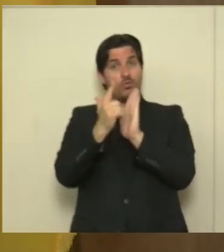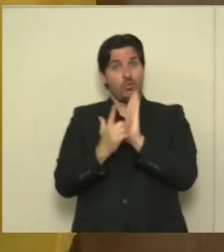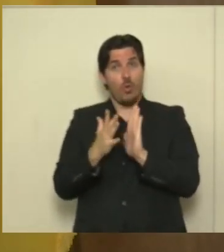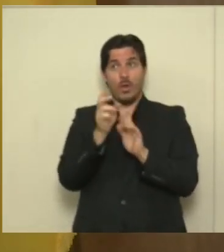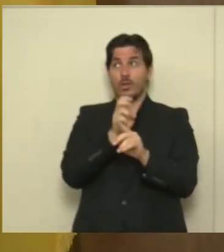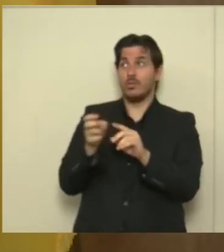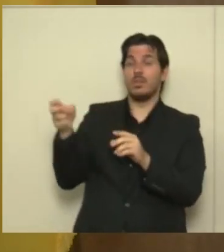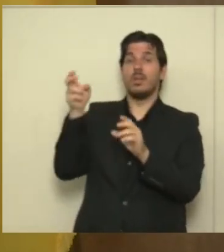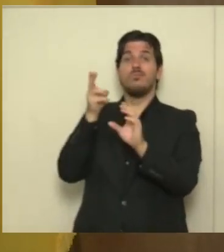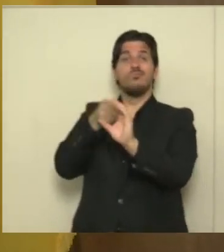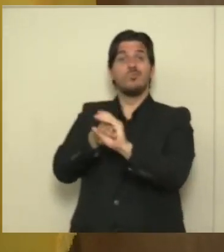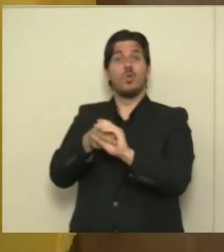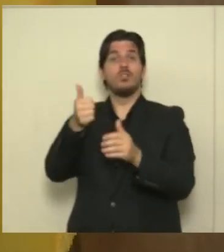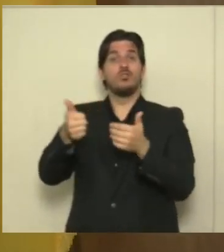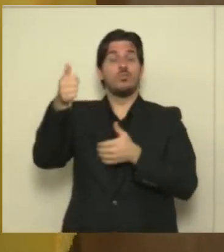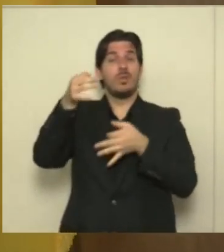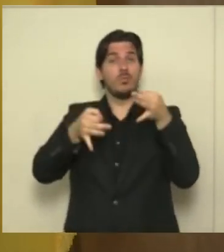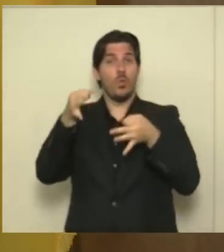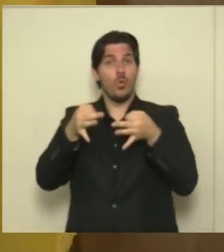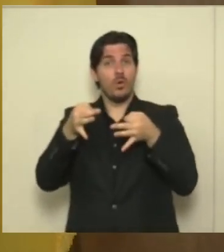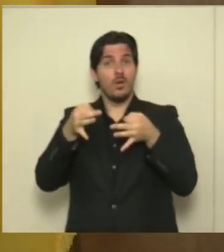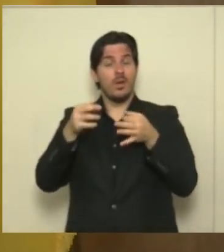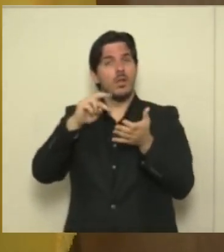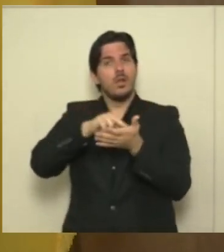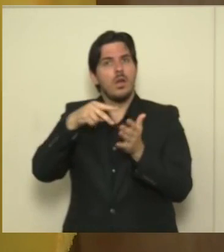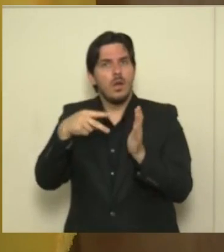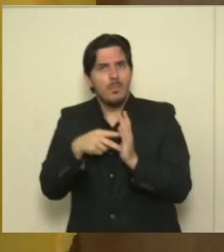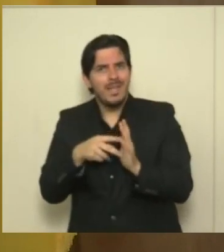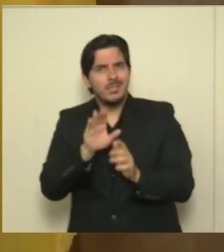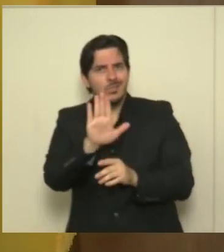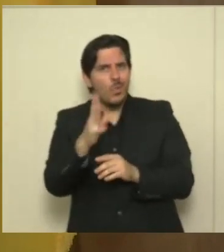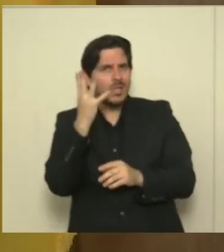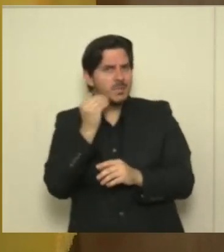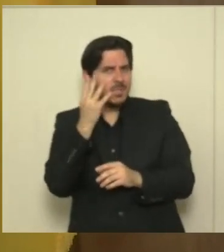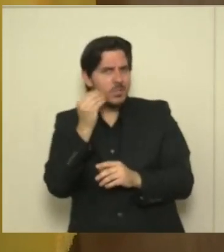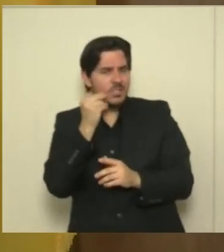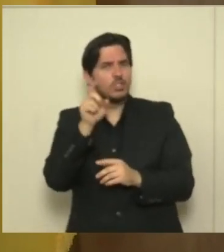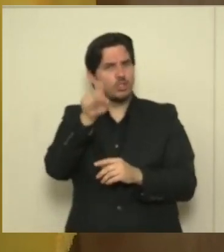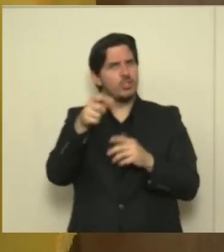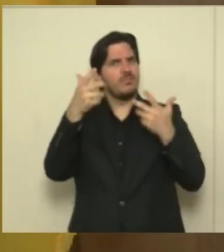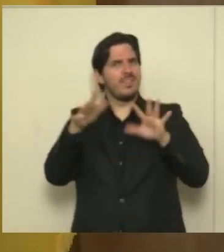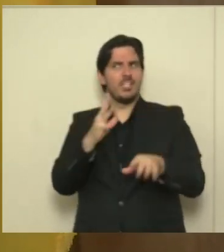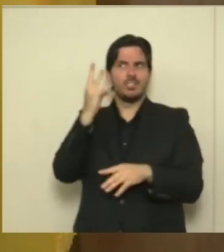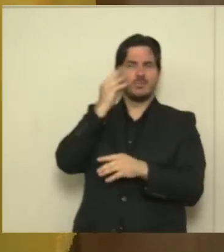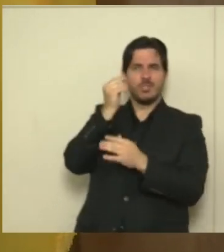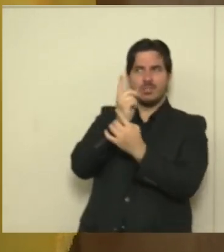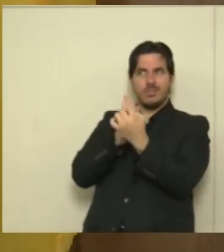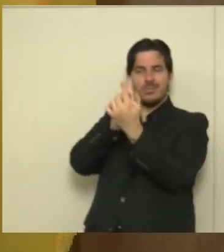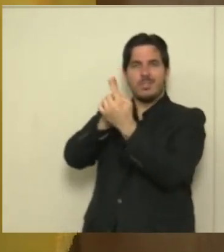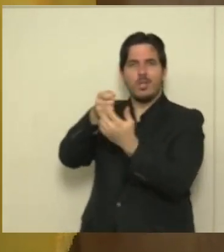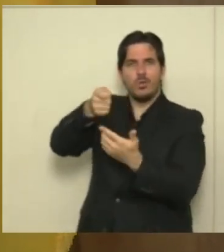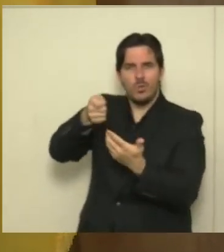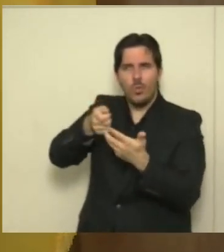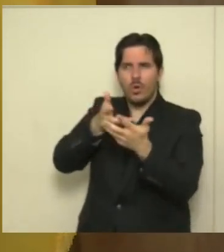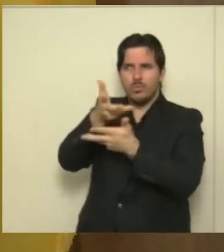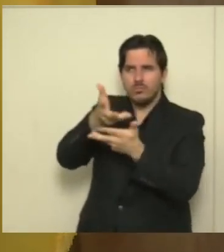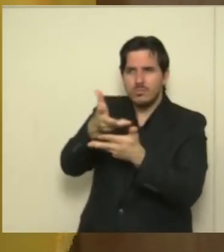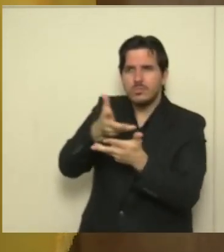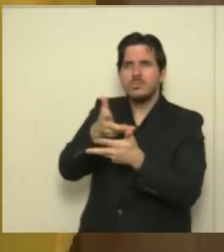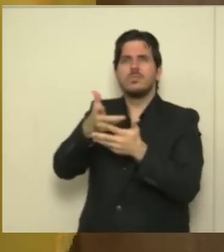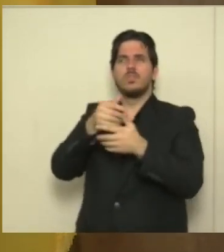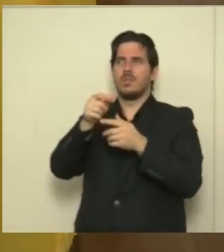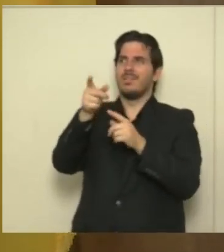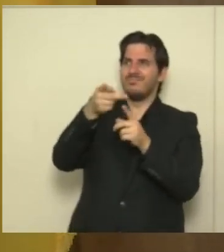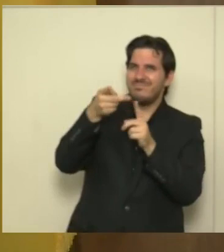should have had at least one case right before another judge that you're actually practicing law. And I'll make myself